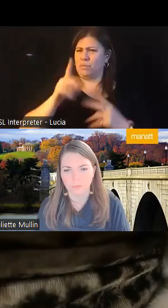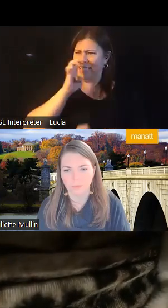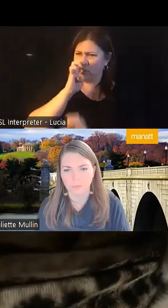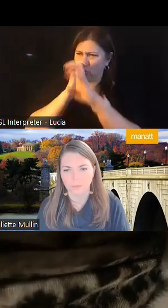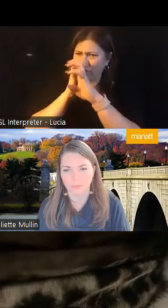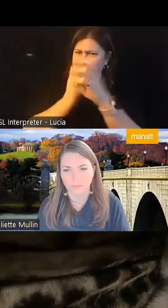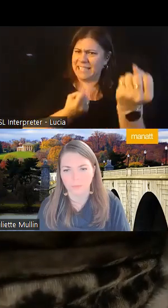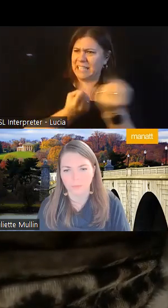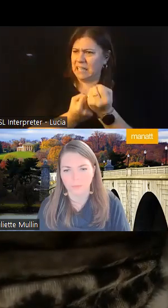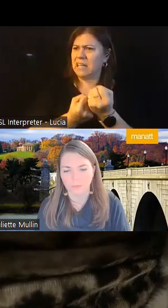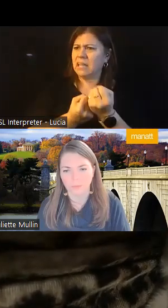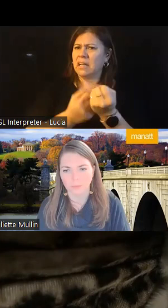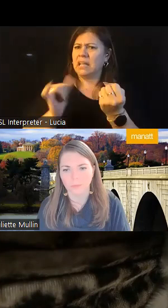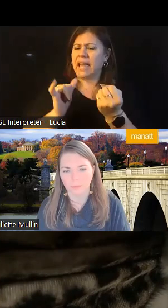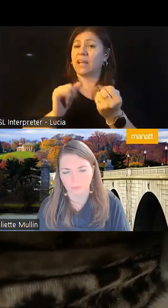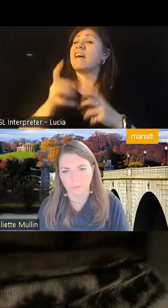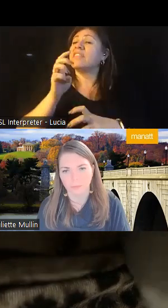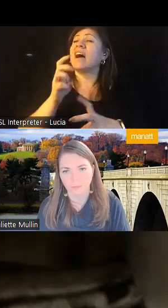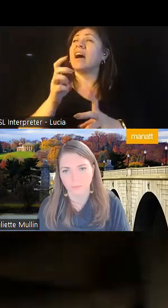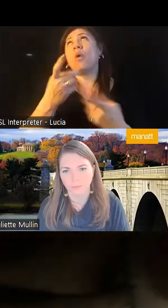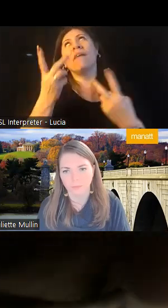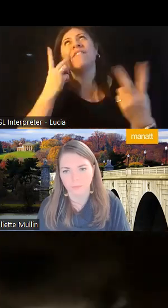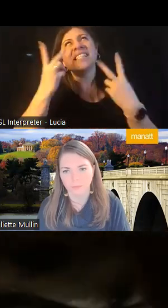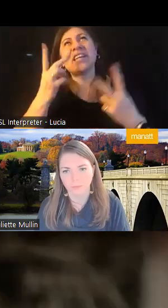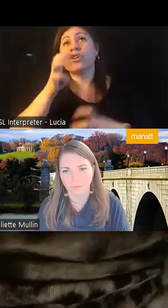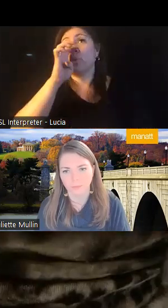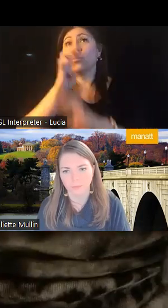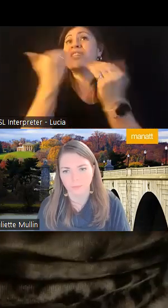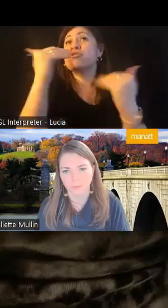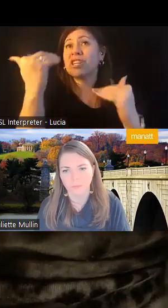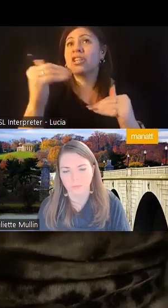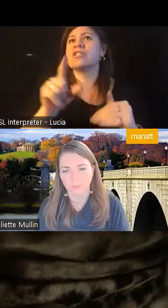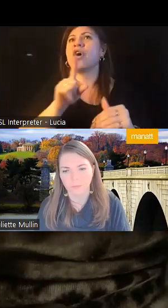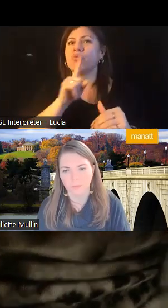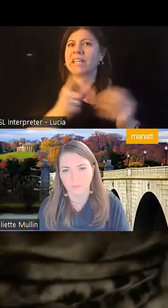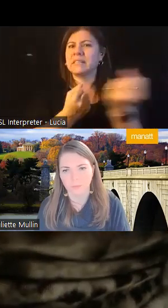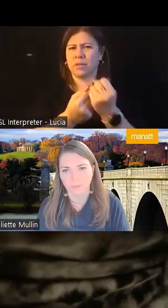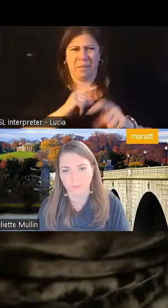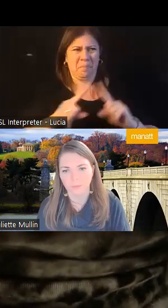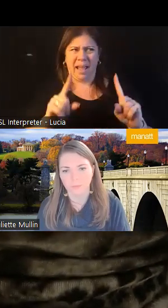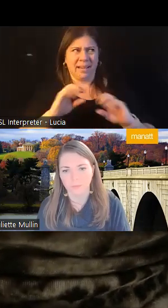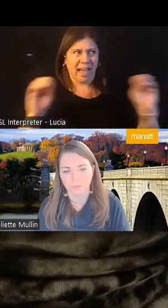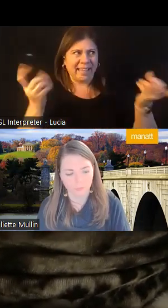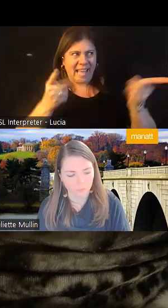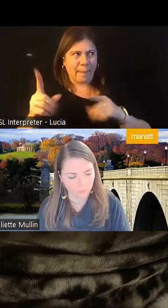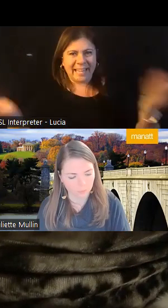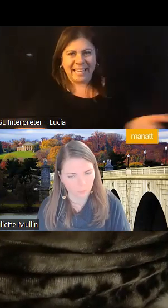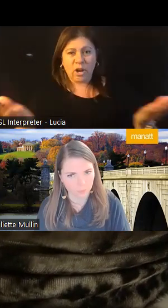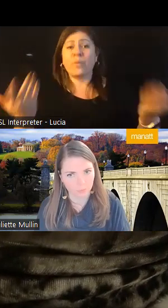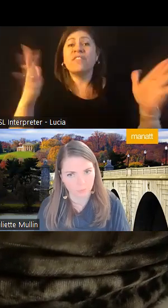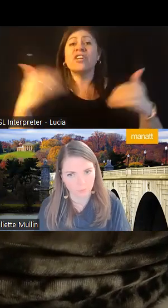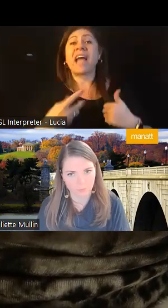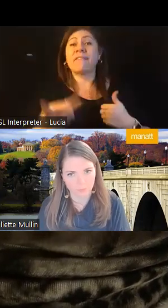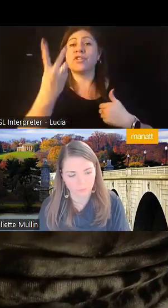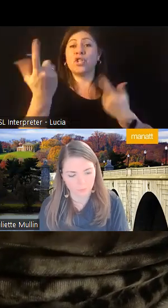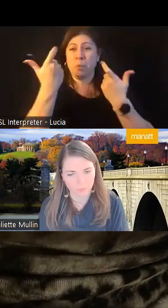or visitation restrictions are strictly enforced, but nothing's being done about it. The ombudsman has been here. There's 2 big signs on the front